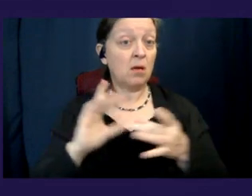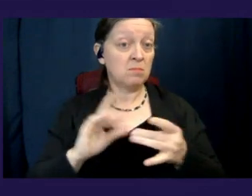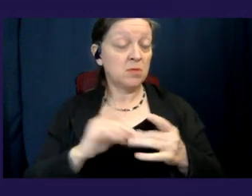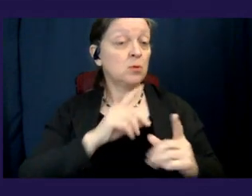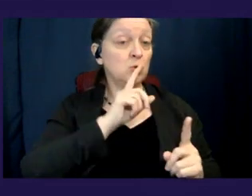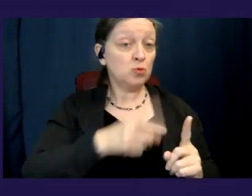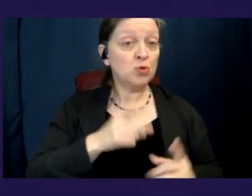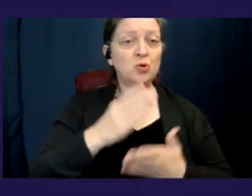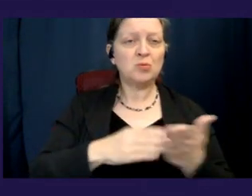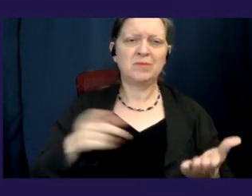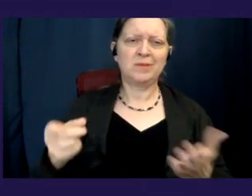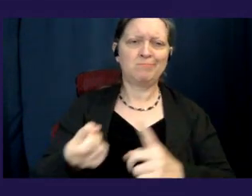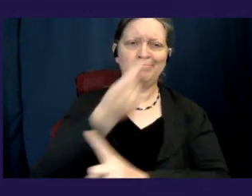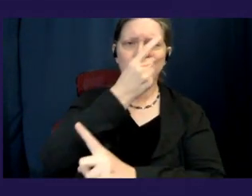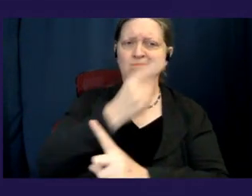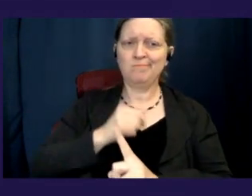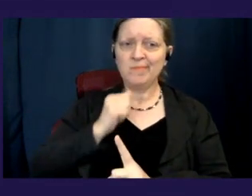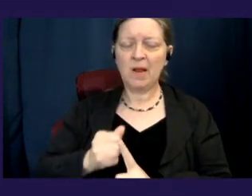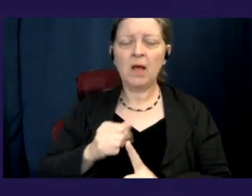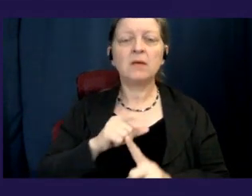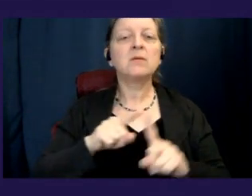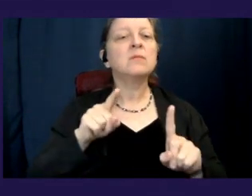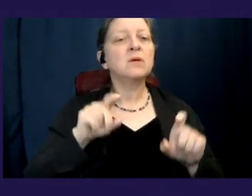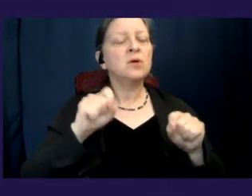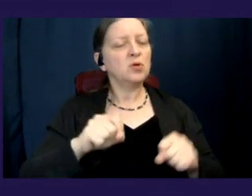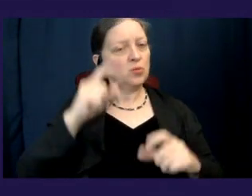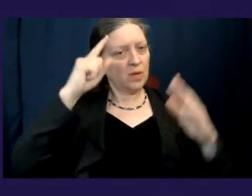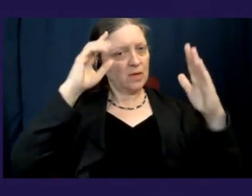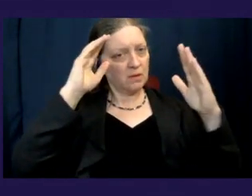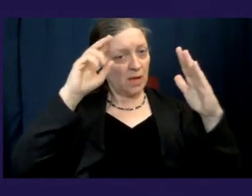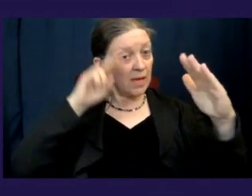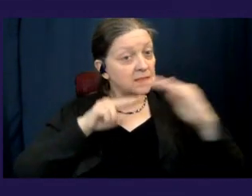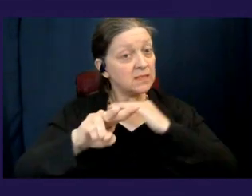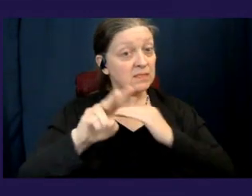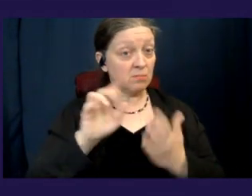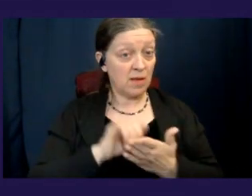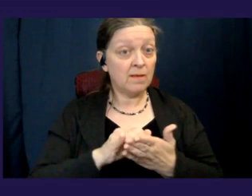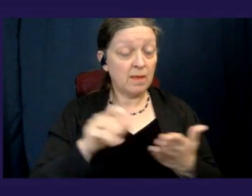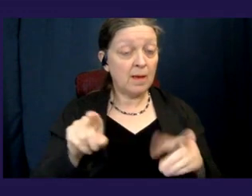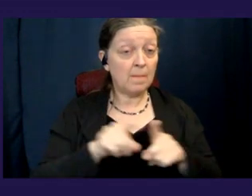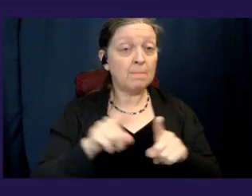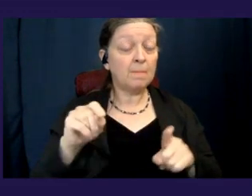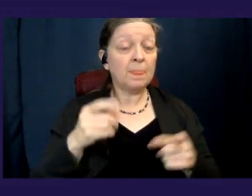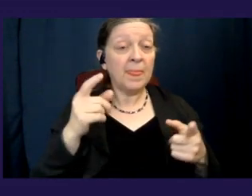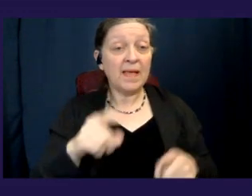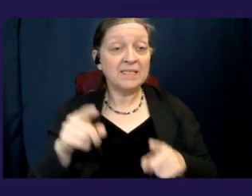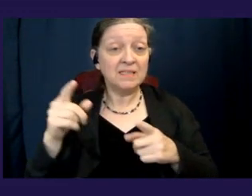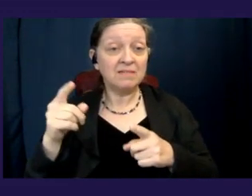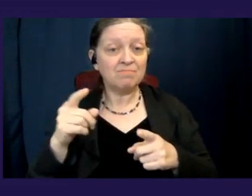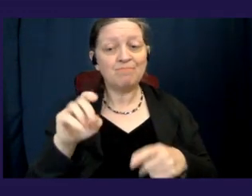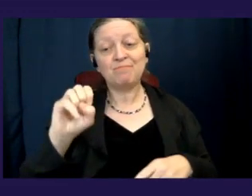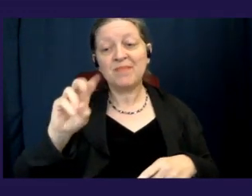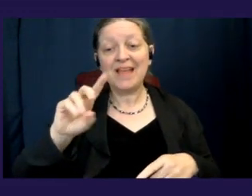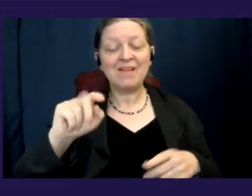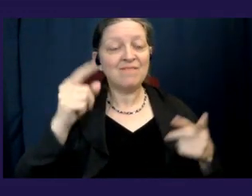can anticipate those things as an event is unfolding, and even maybe before event, kind of go through and anticipate and almost like